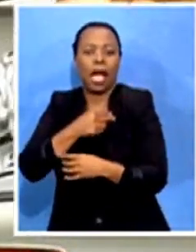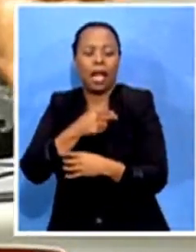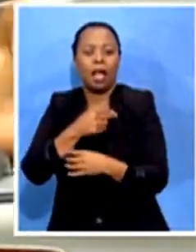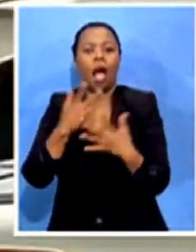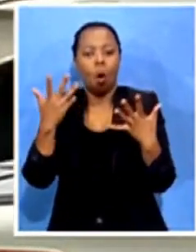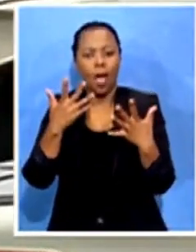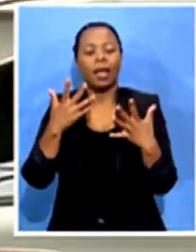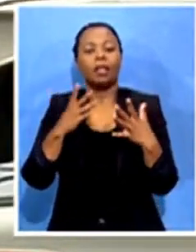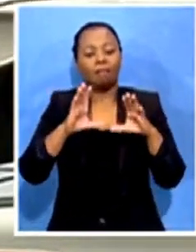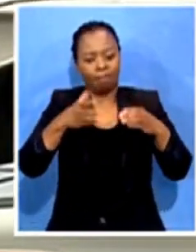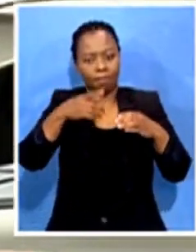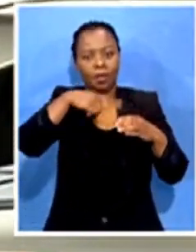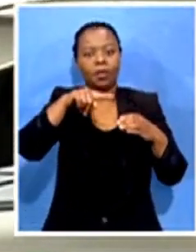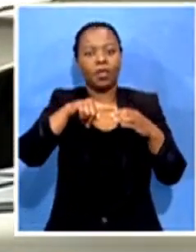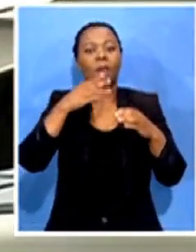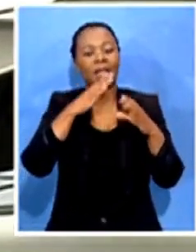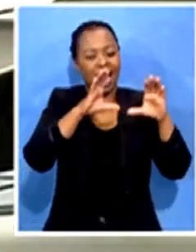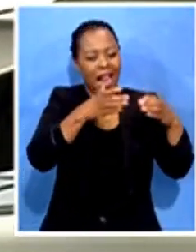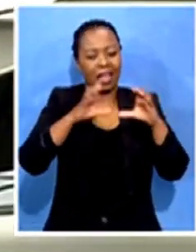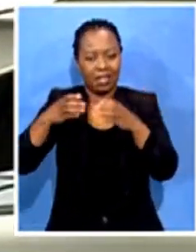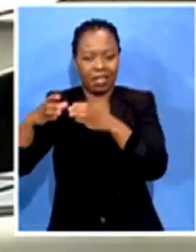several hospitals linked to it.